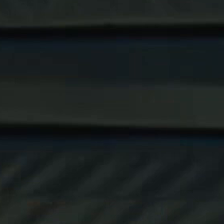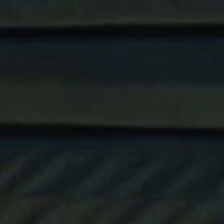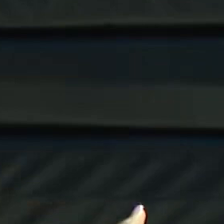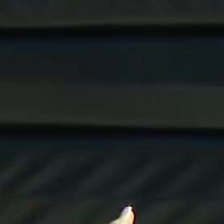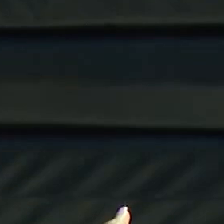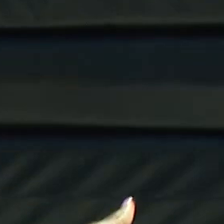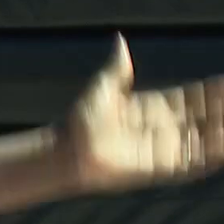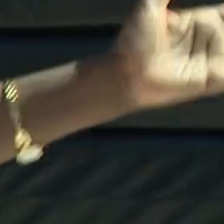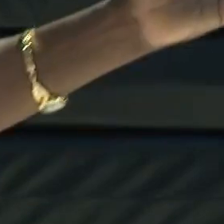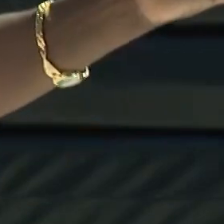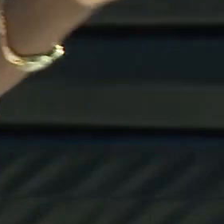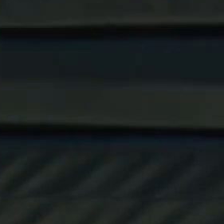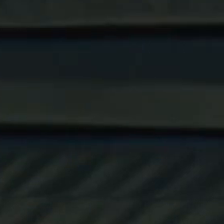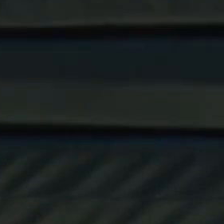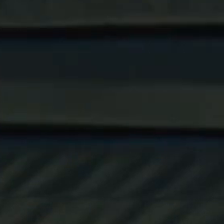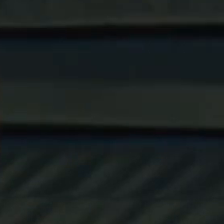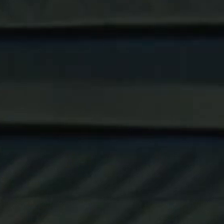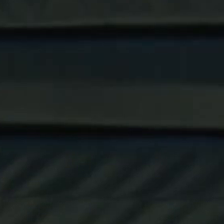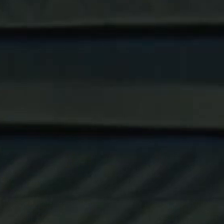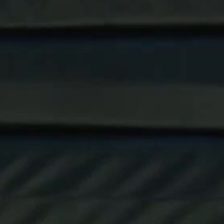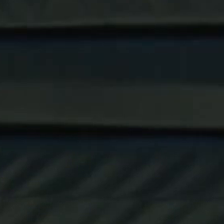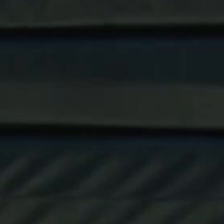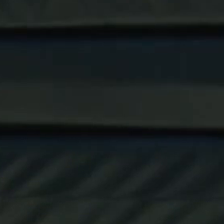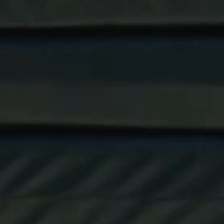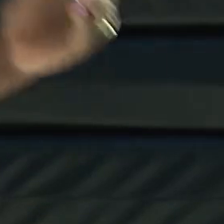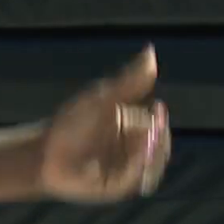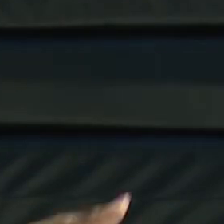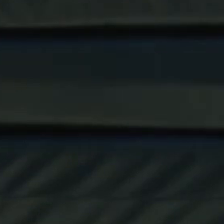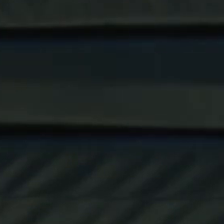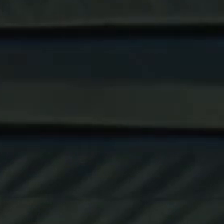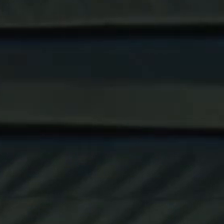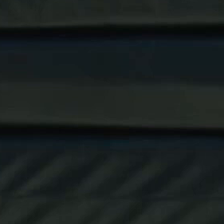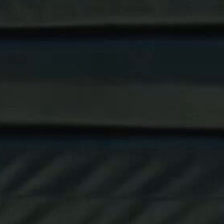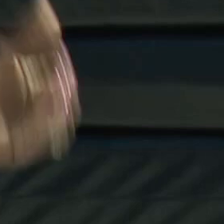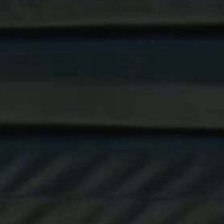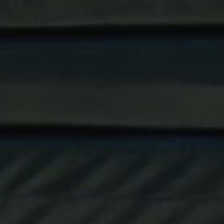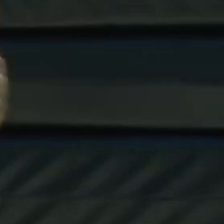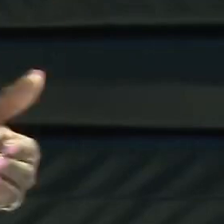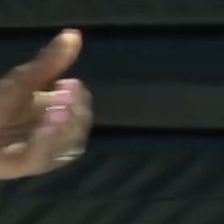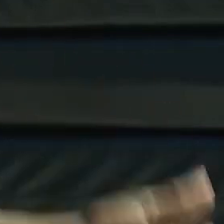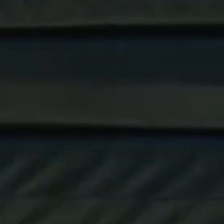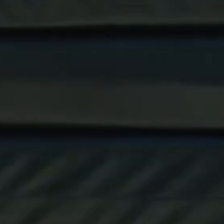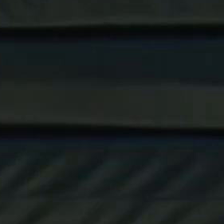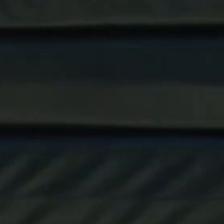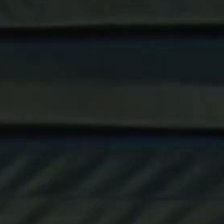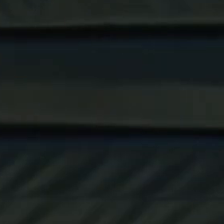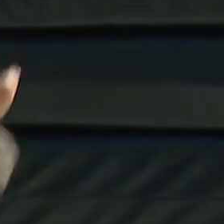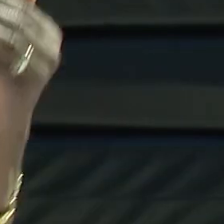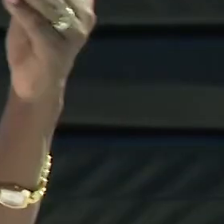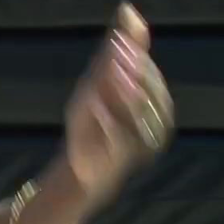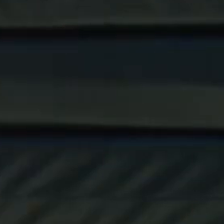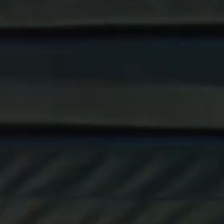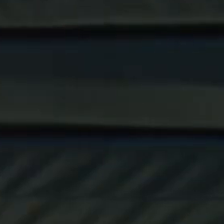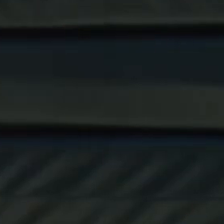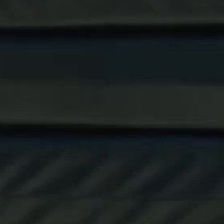this platform to call upon other, private sector to continuously work with government. Because